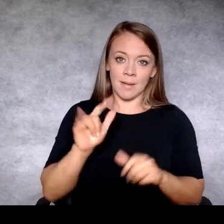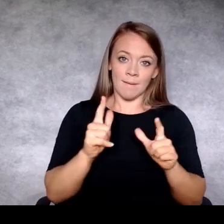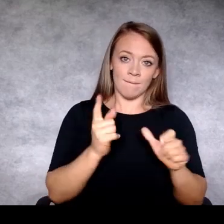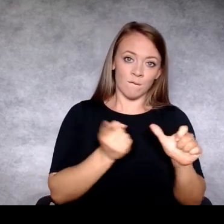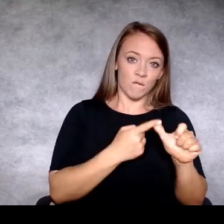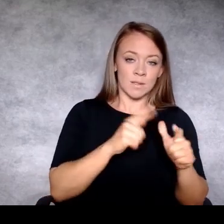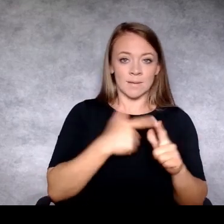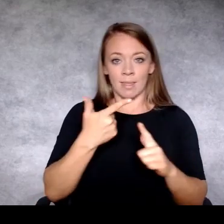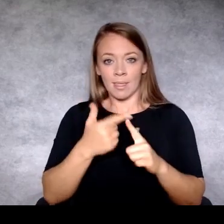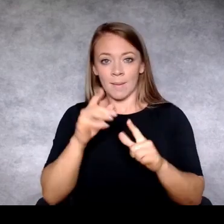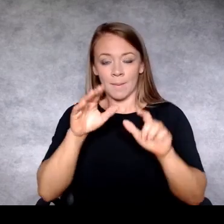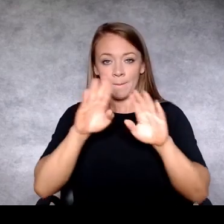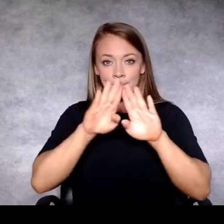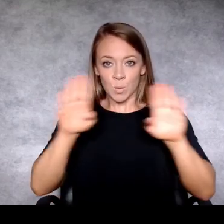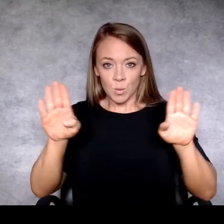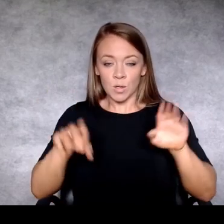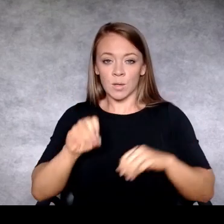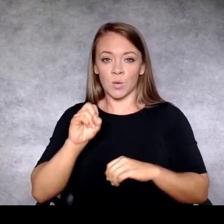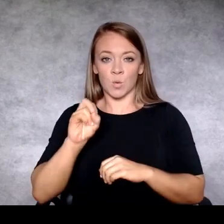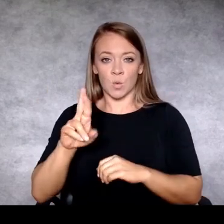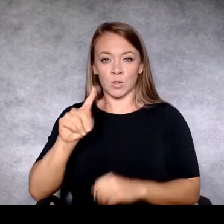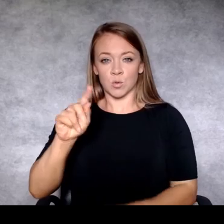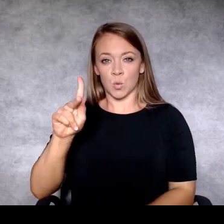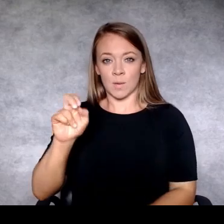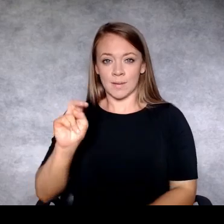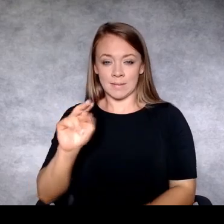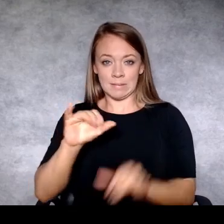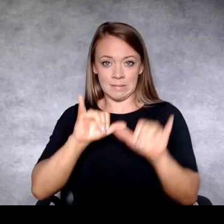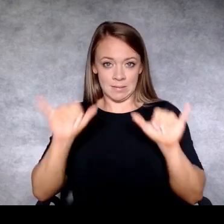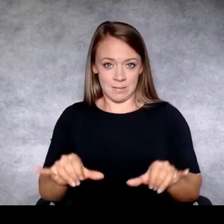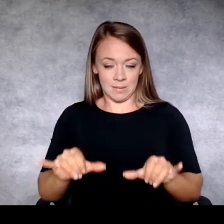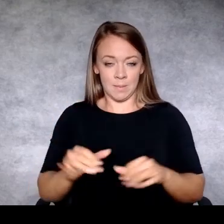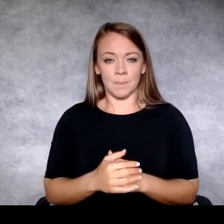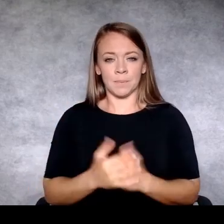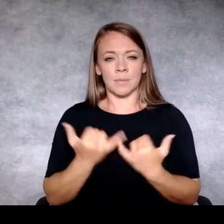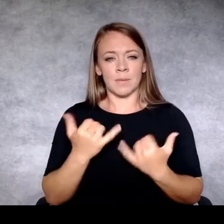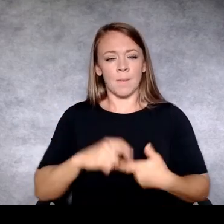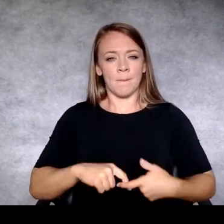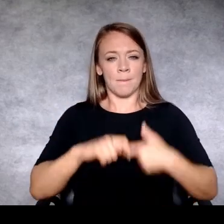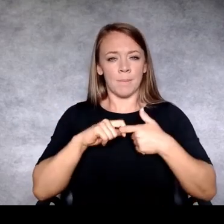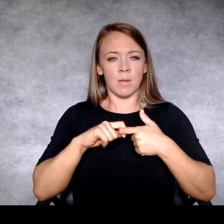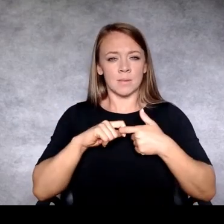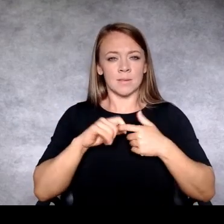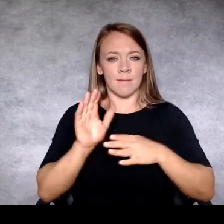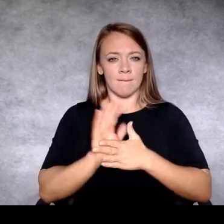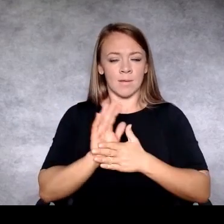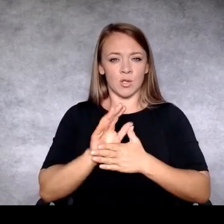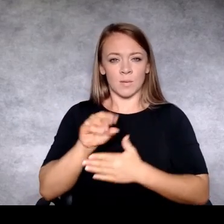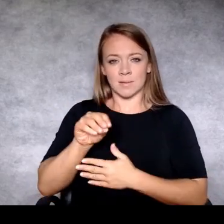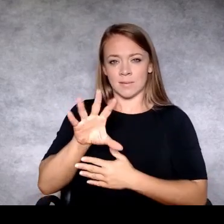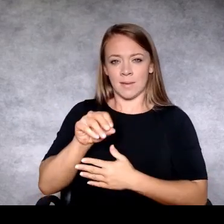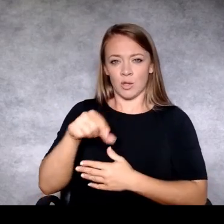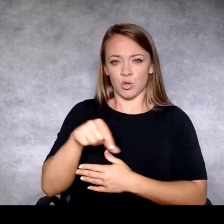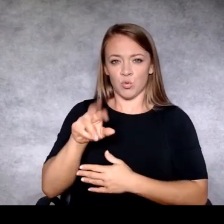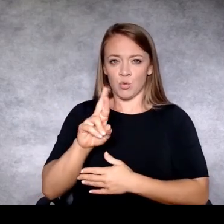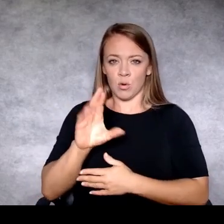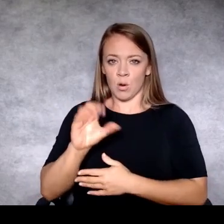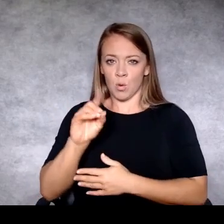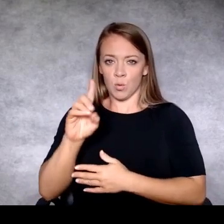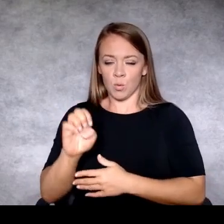with pre-correction as discussed in Module 4. Take a moment to pause this video and scan the QR code to